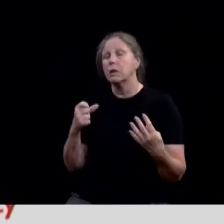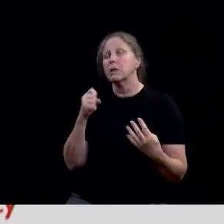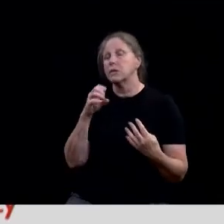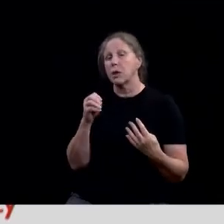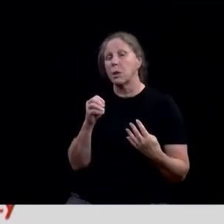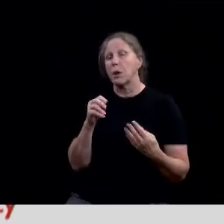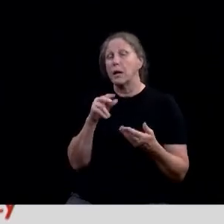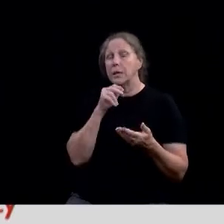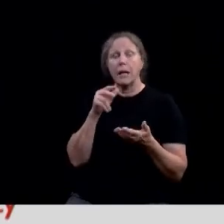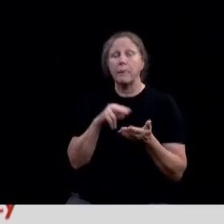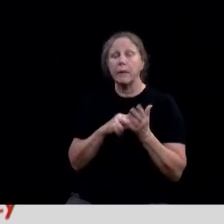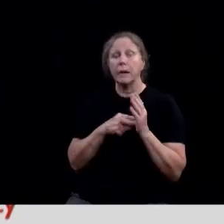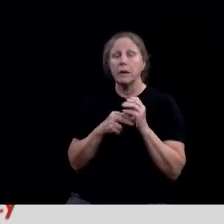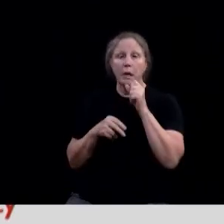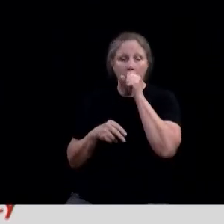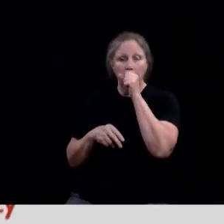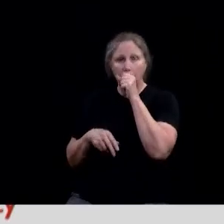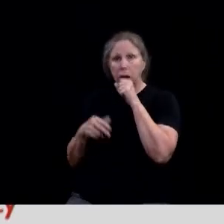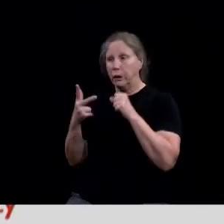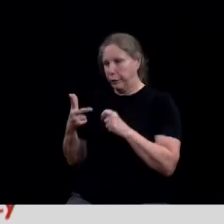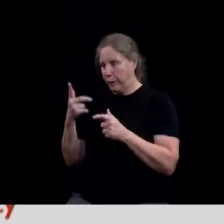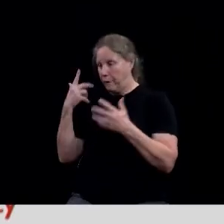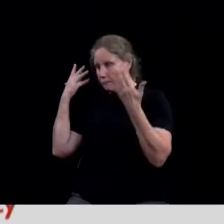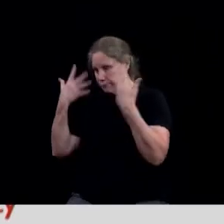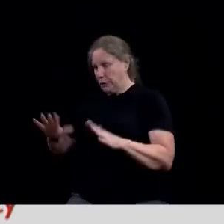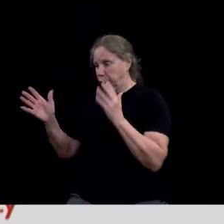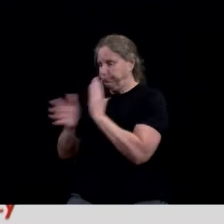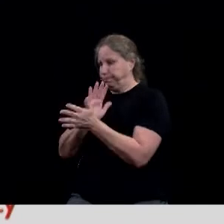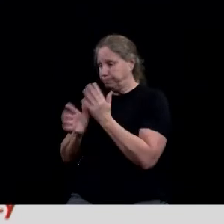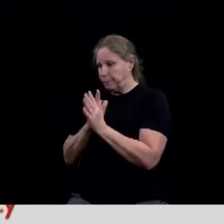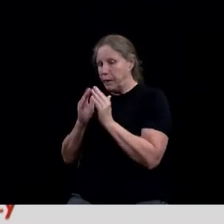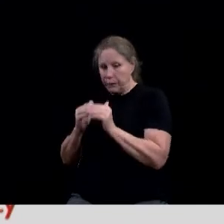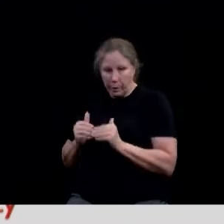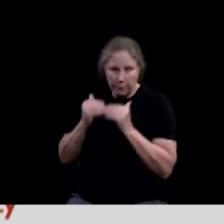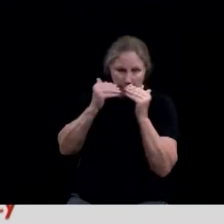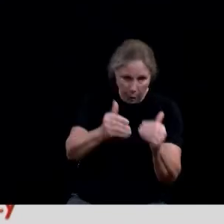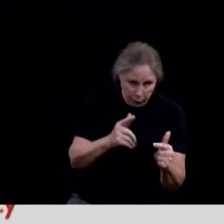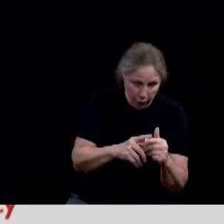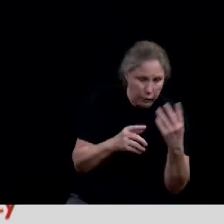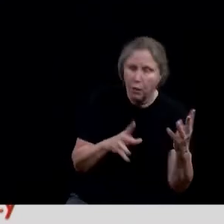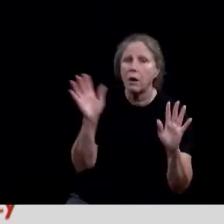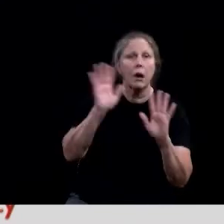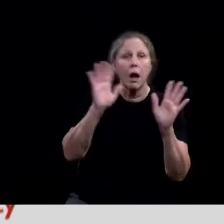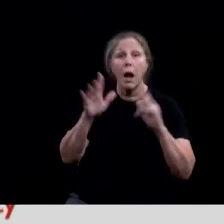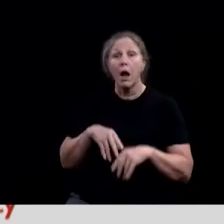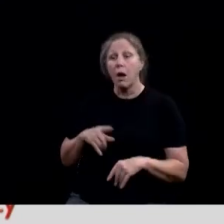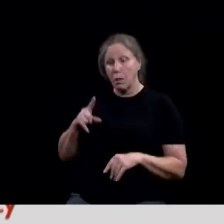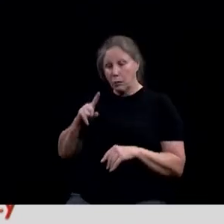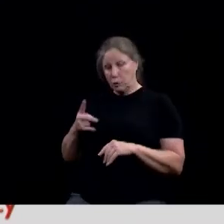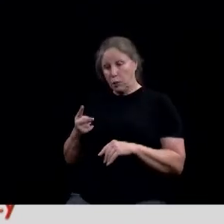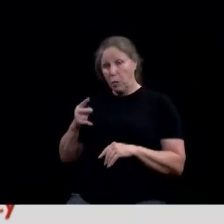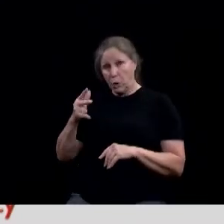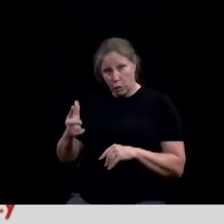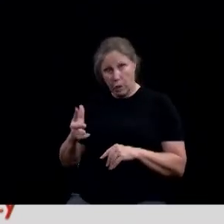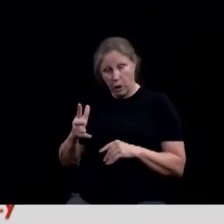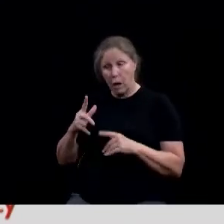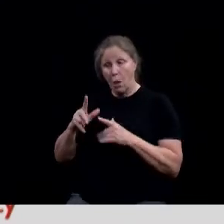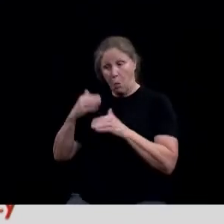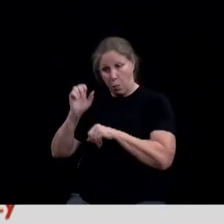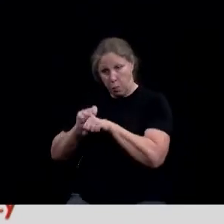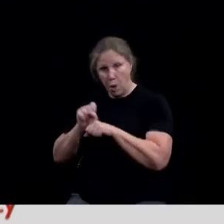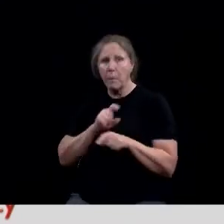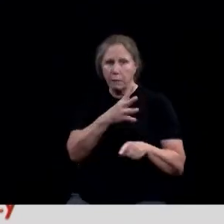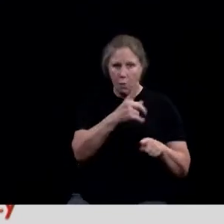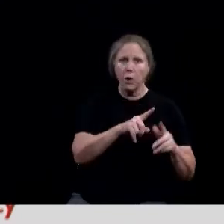until phases 2 and 3 are finished to begin phase 4. What we won't know, and we won't get the bids